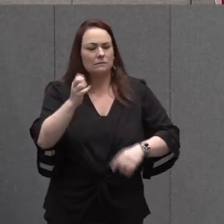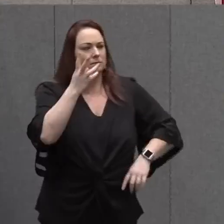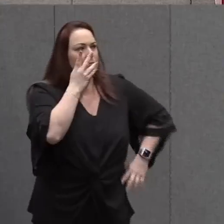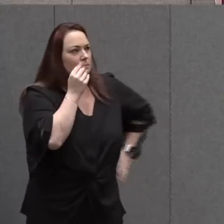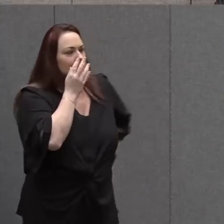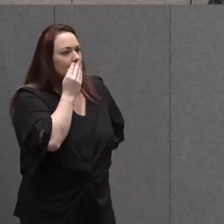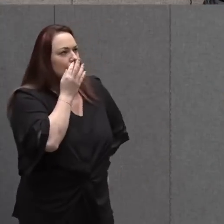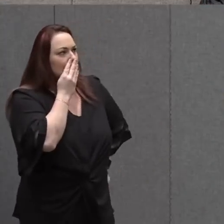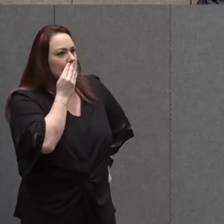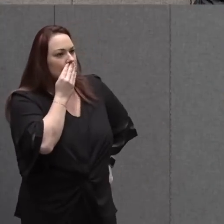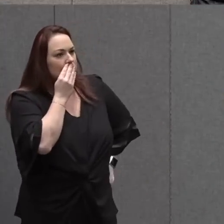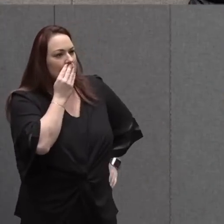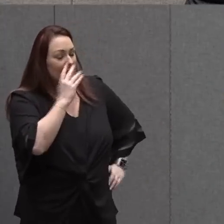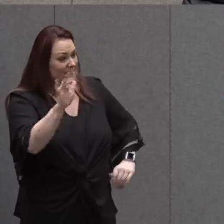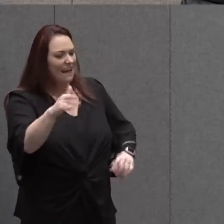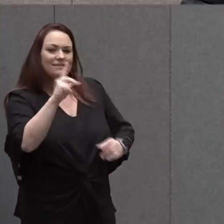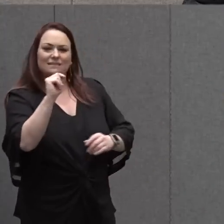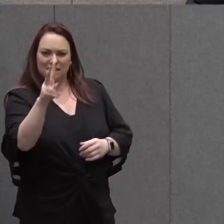Show on television?